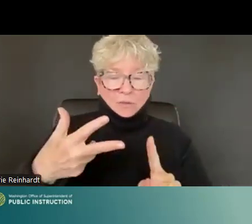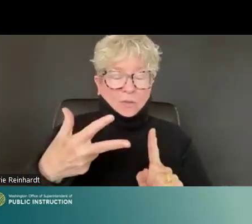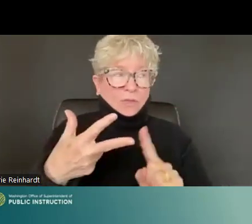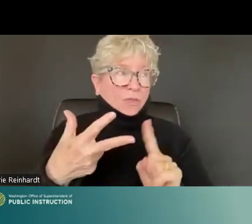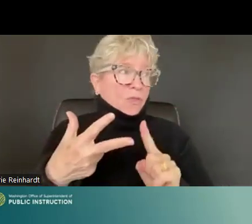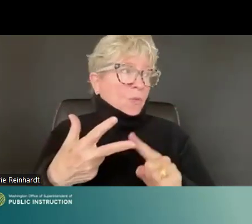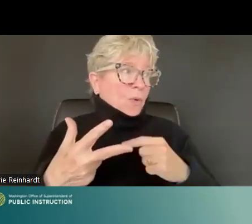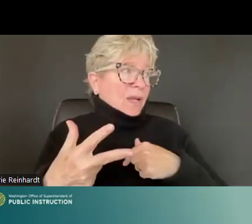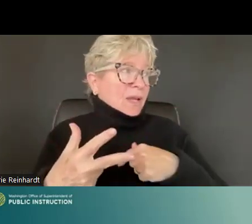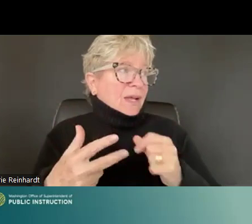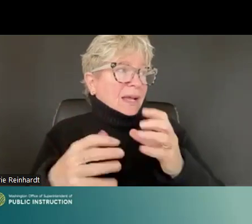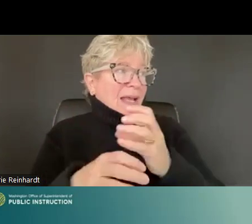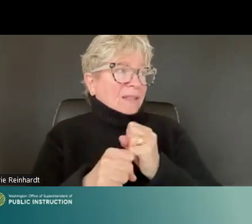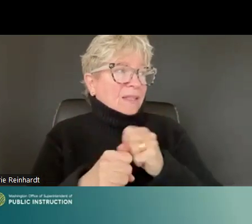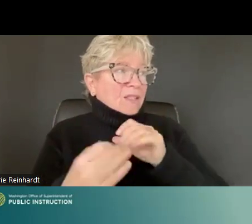strengthen school climate,